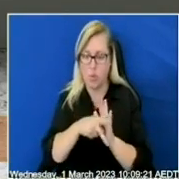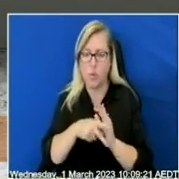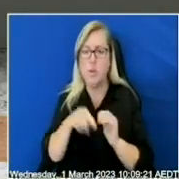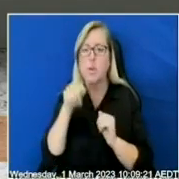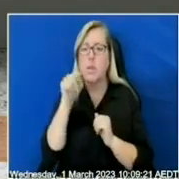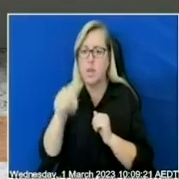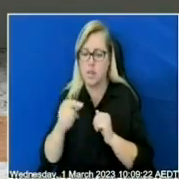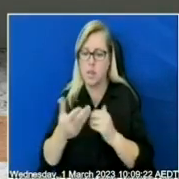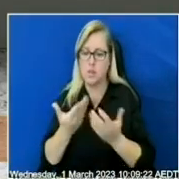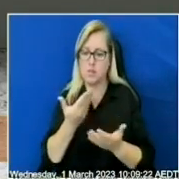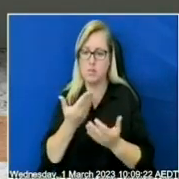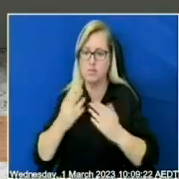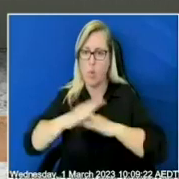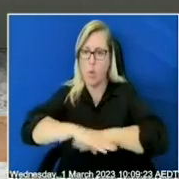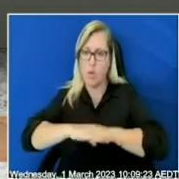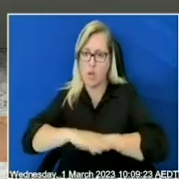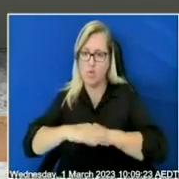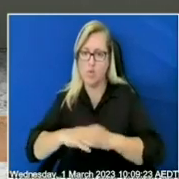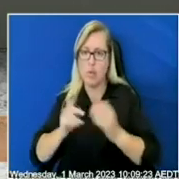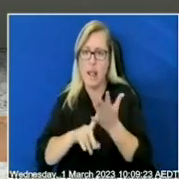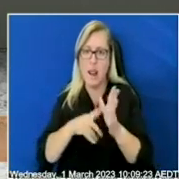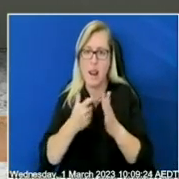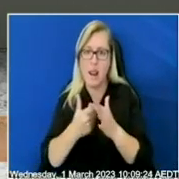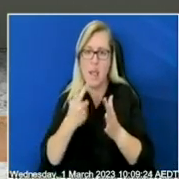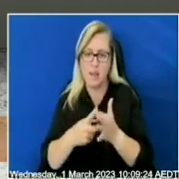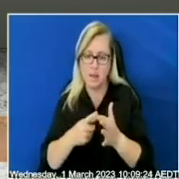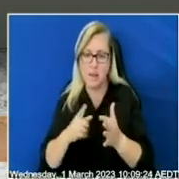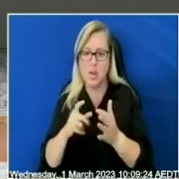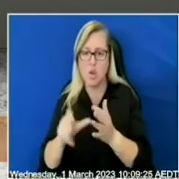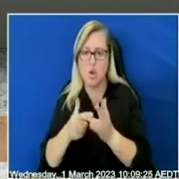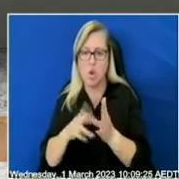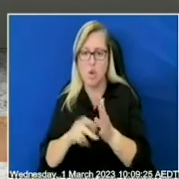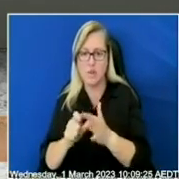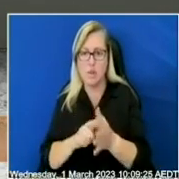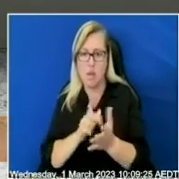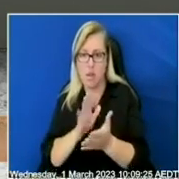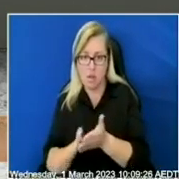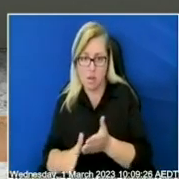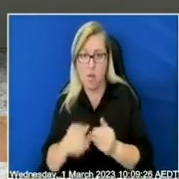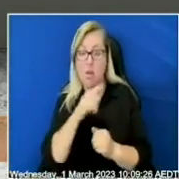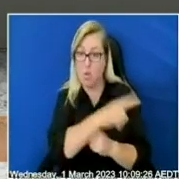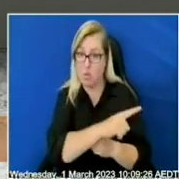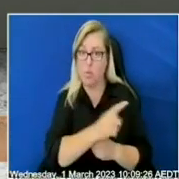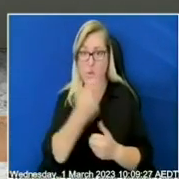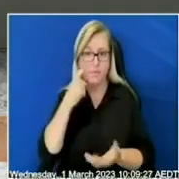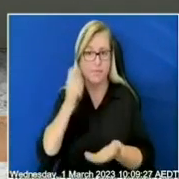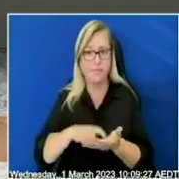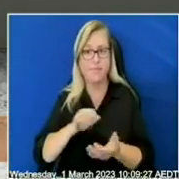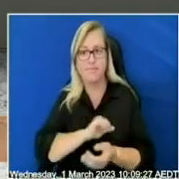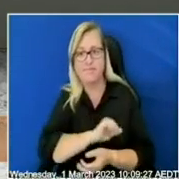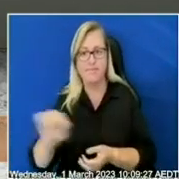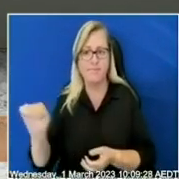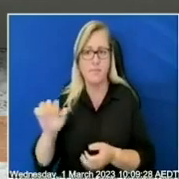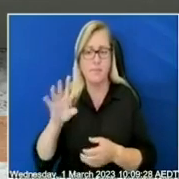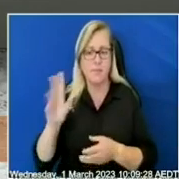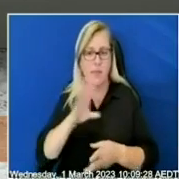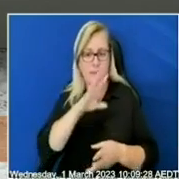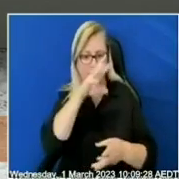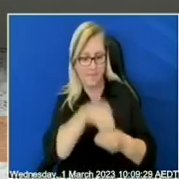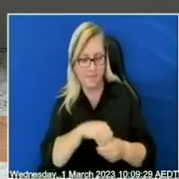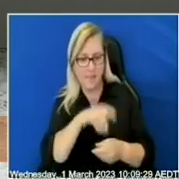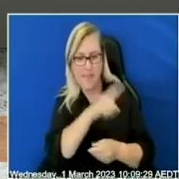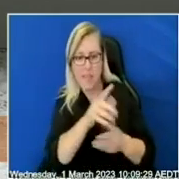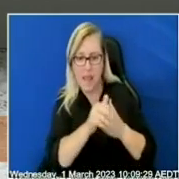the contribution of Donna, Tina, Joanne and Sonny Wright and the leadership and strong advocacy of Auntie Eunice